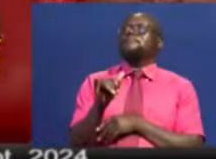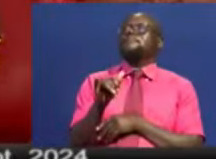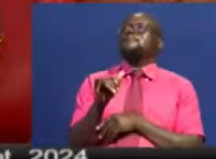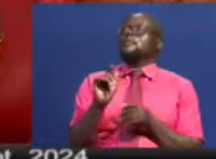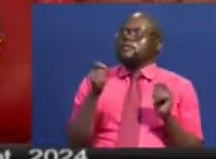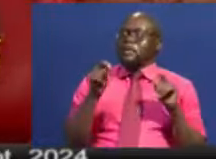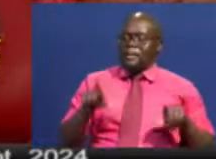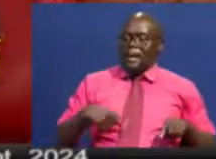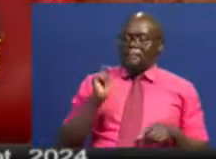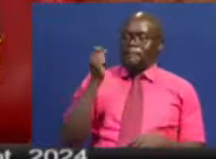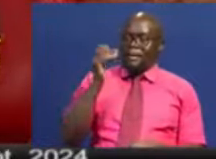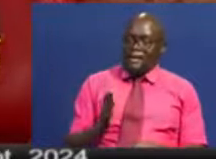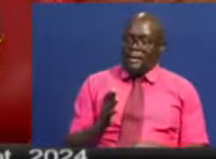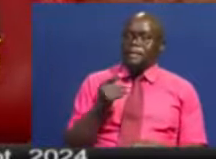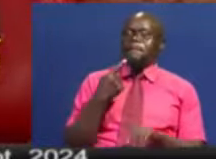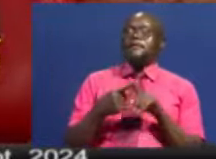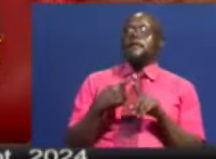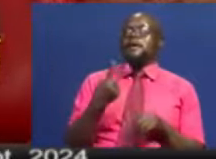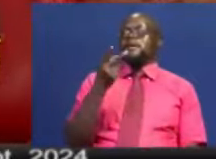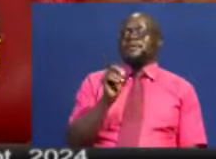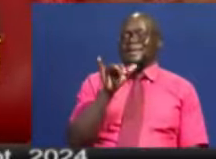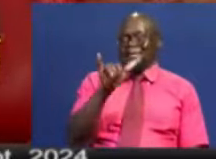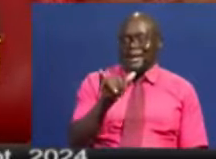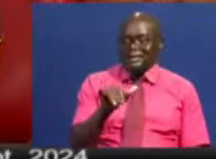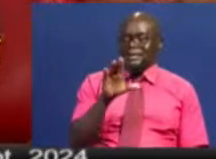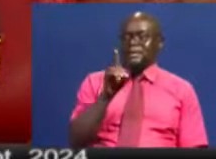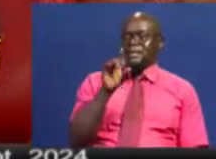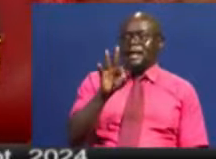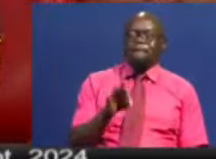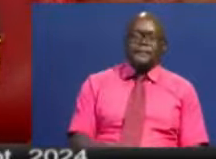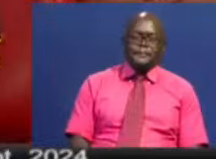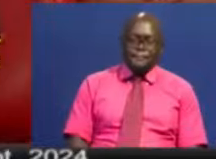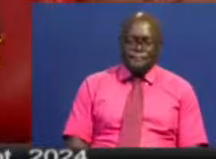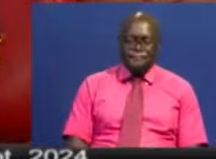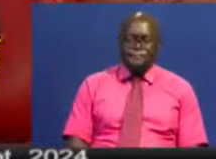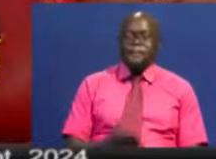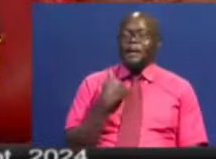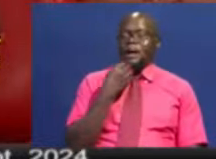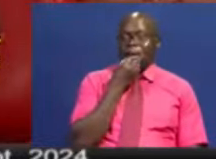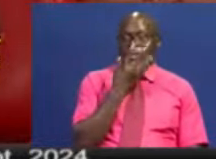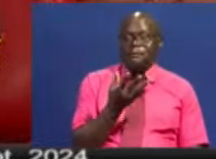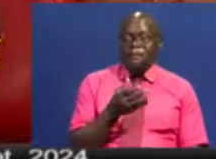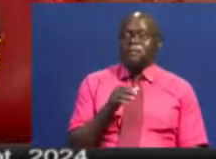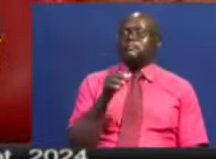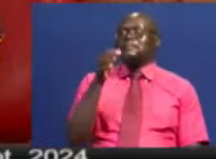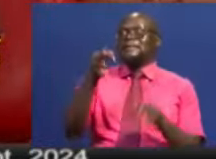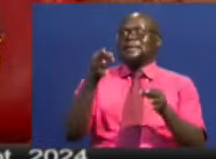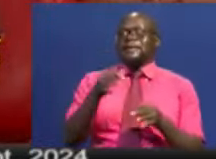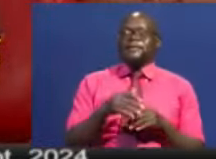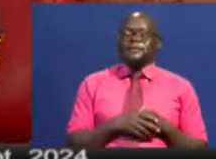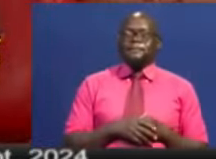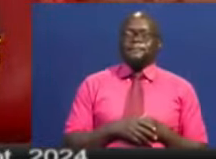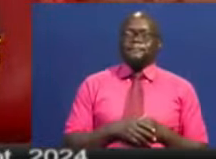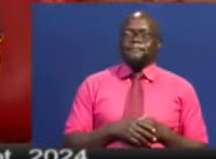the lives of Kenyans for the last 20 years is the CDF, Mr. Speaker. And I want to tell the...